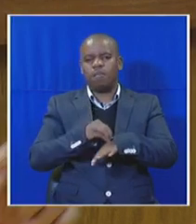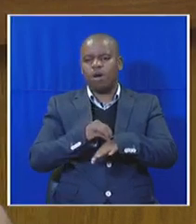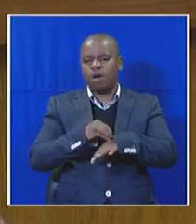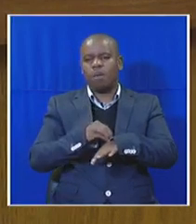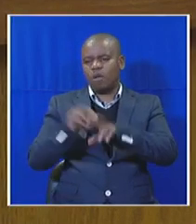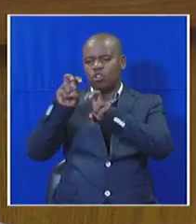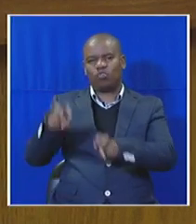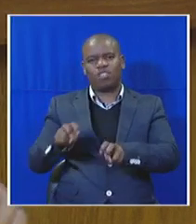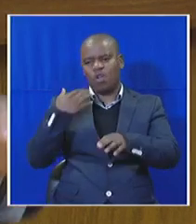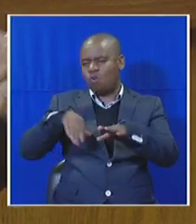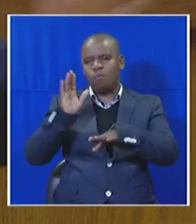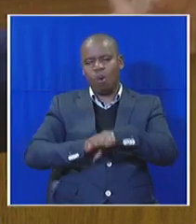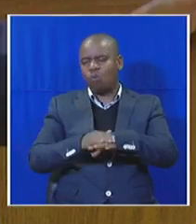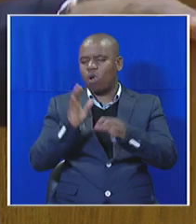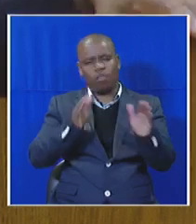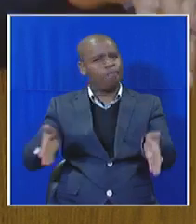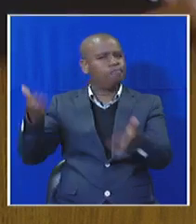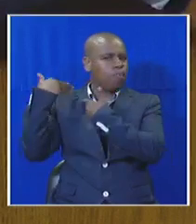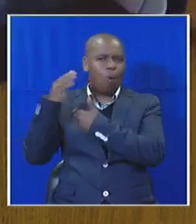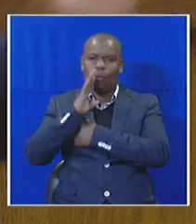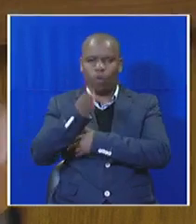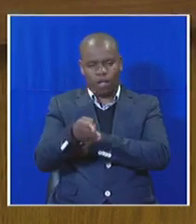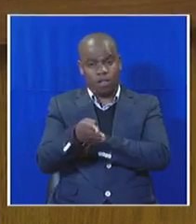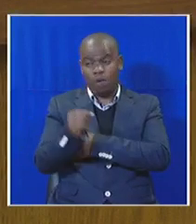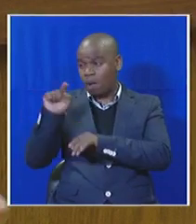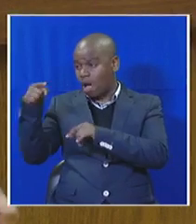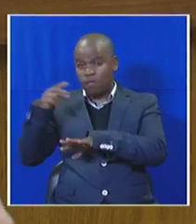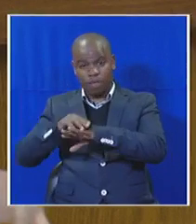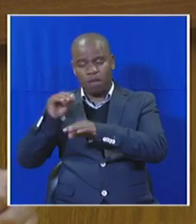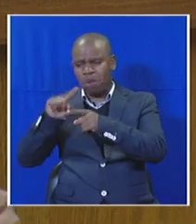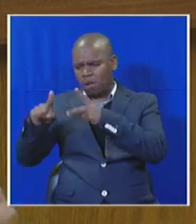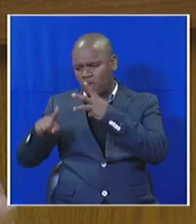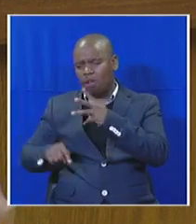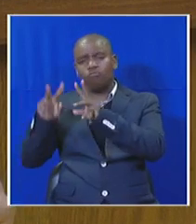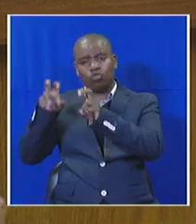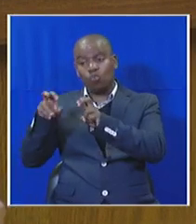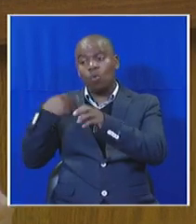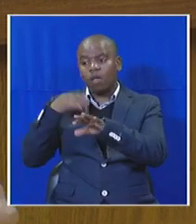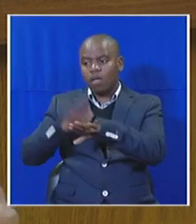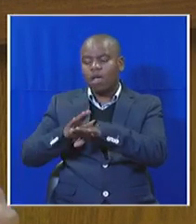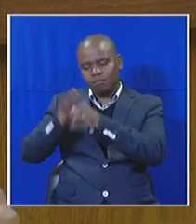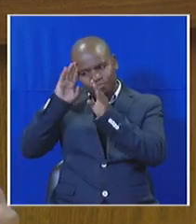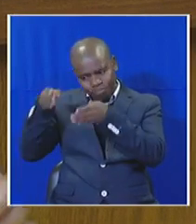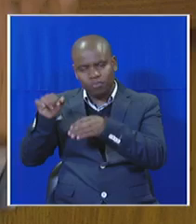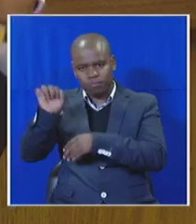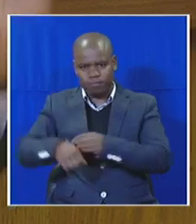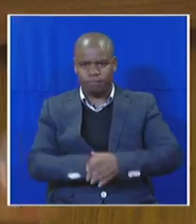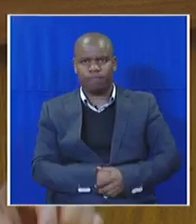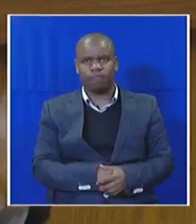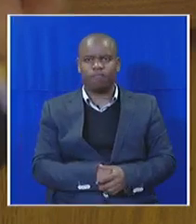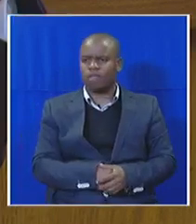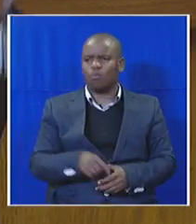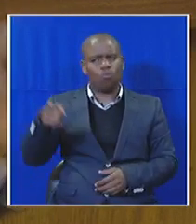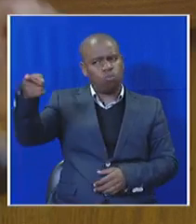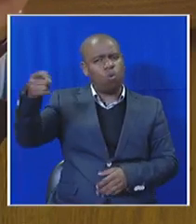that decision. It has nothing to do with all the kind of things the honorable member was talking about. Nothing to